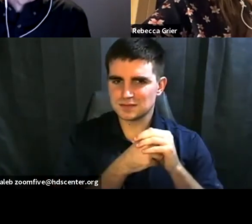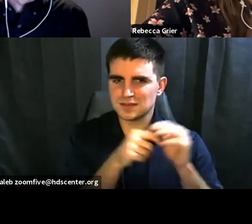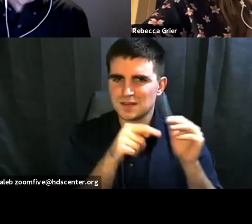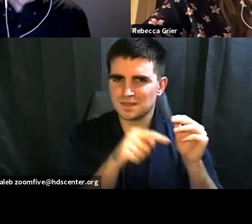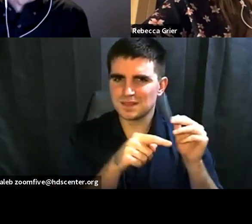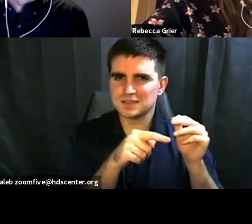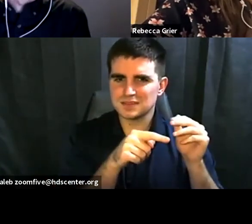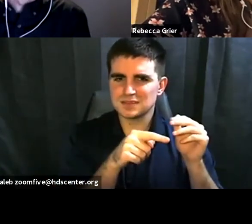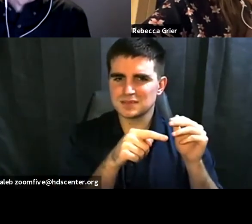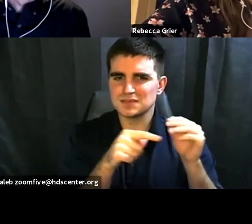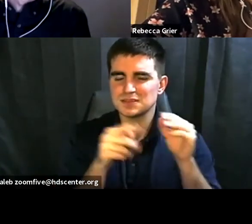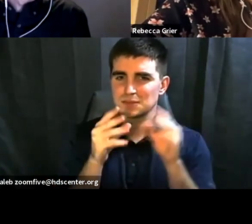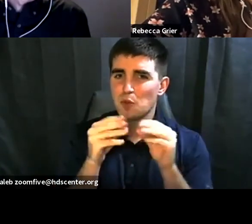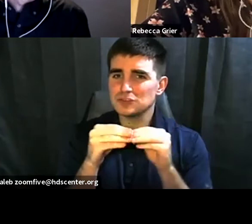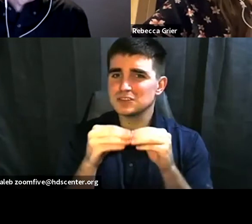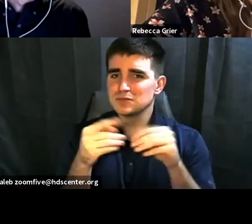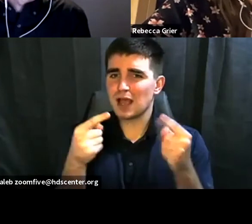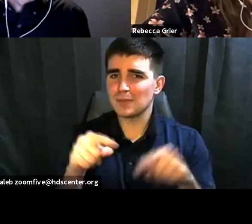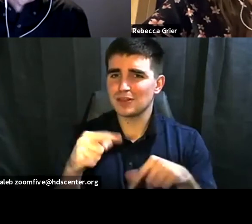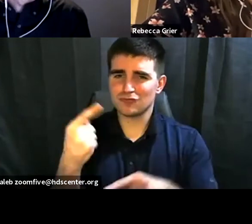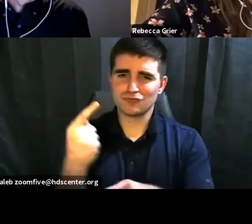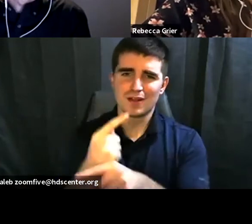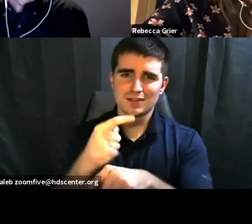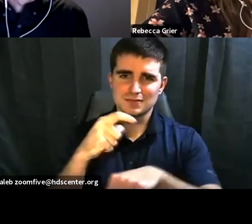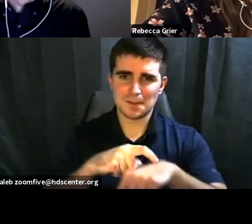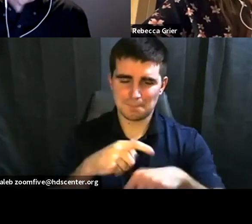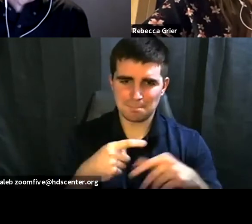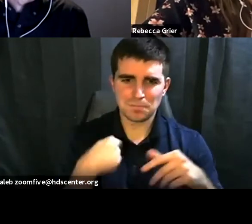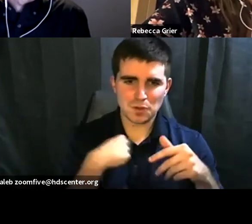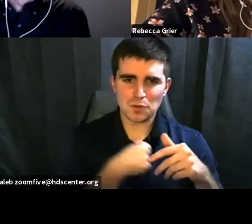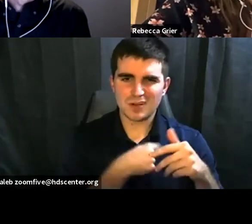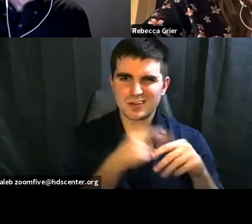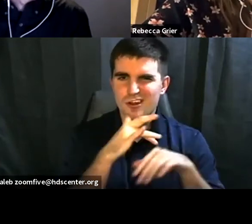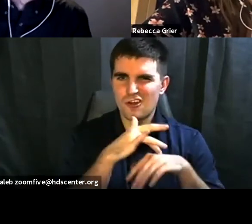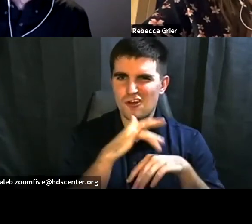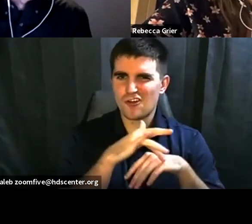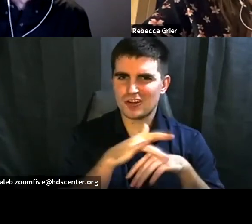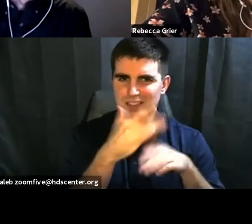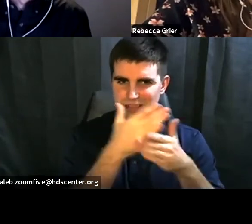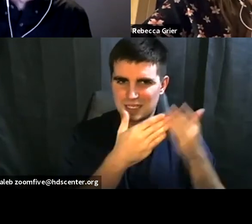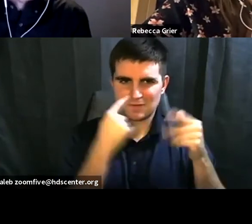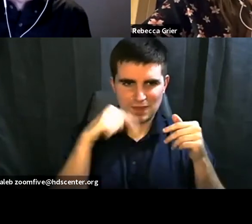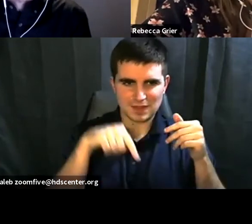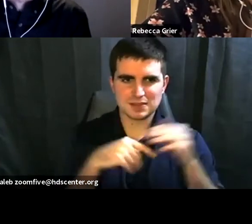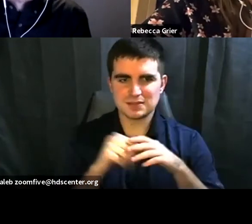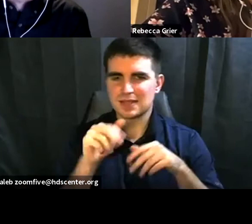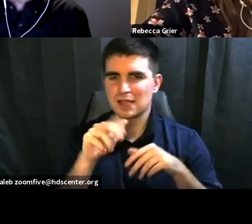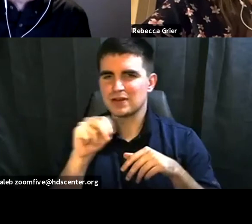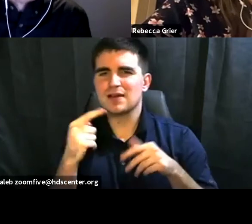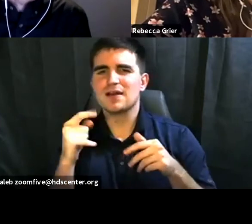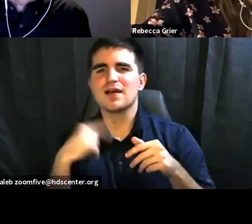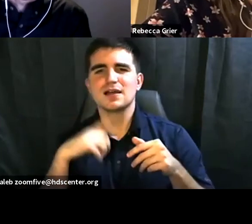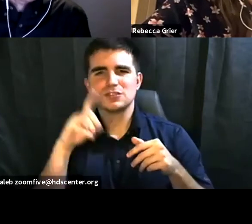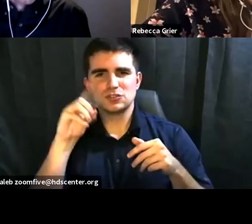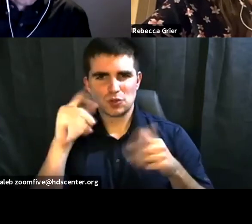symposium is taking place at the right time because we're at a very early stage. Yeah. So I do want to point out, though,